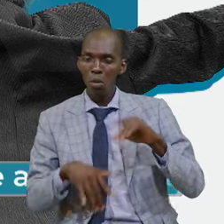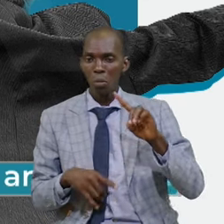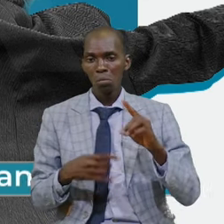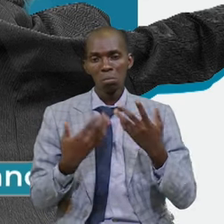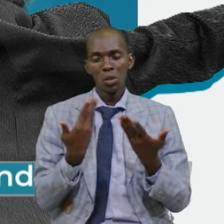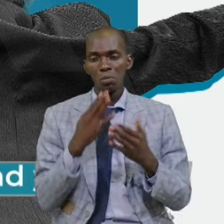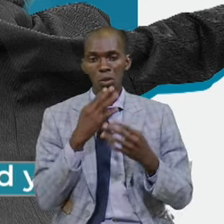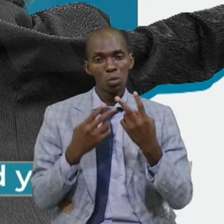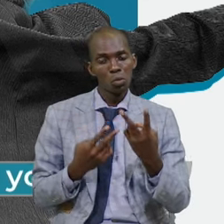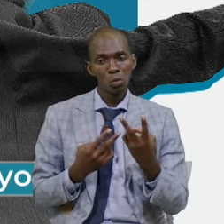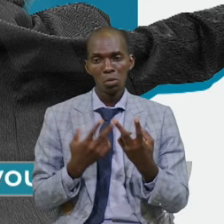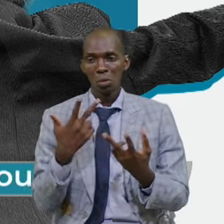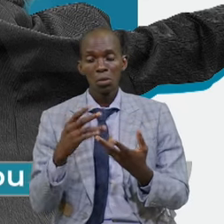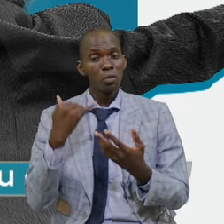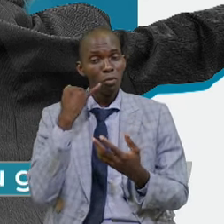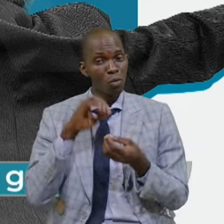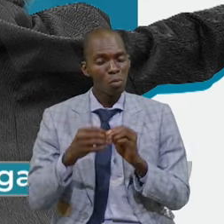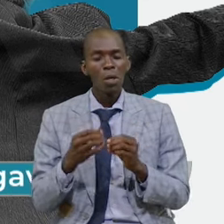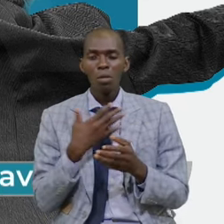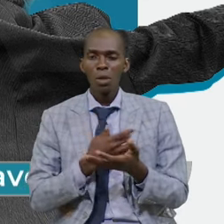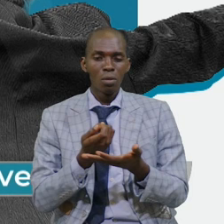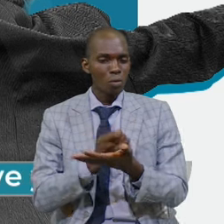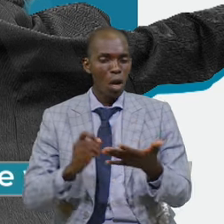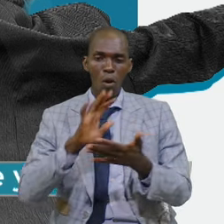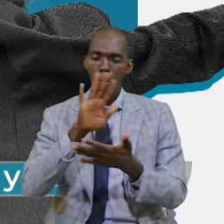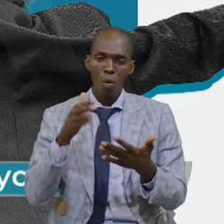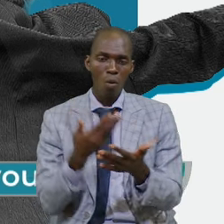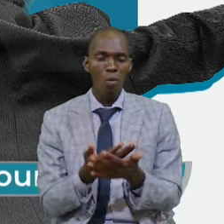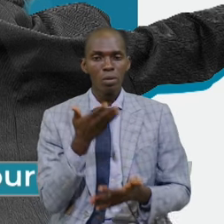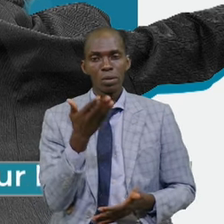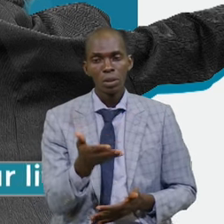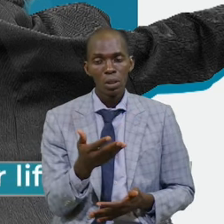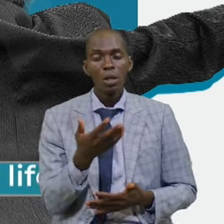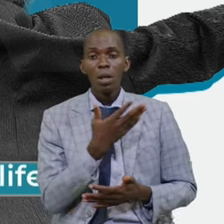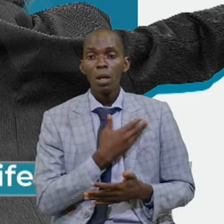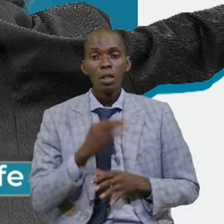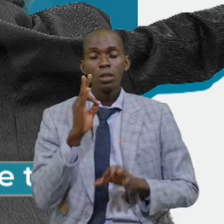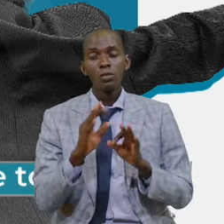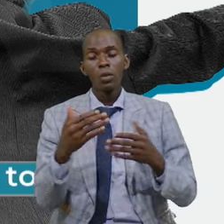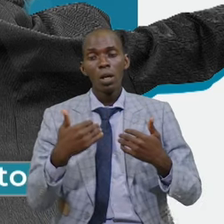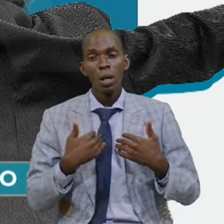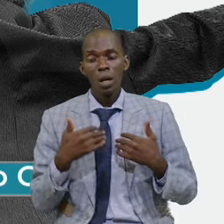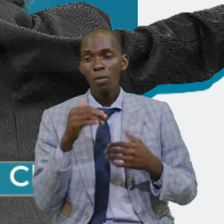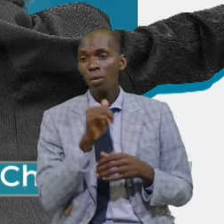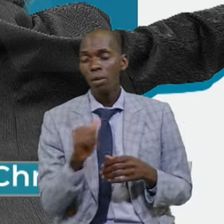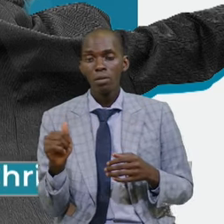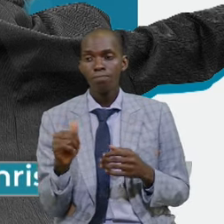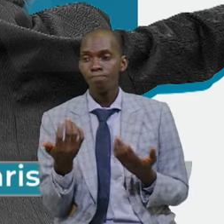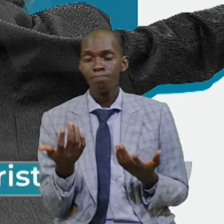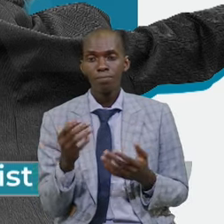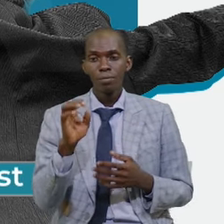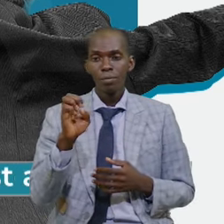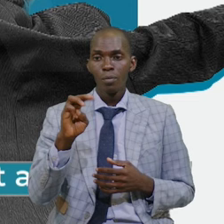email. Please check those details before as you take the forms from them.